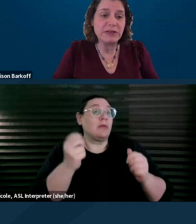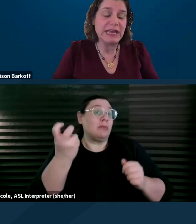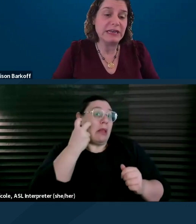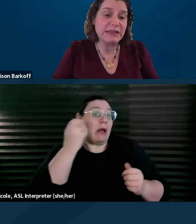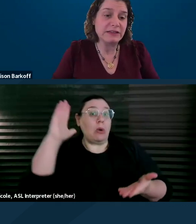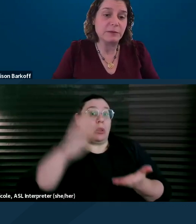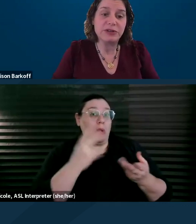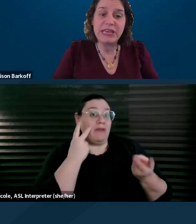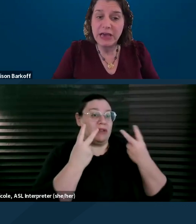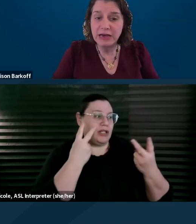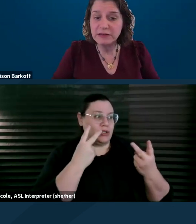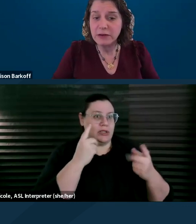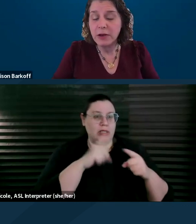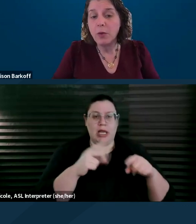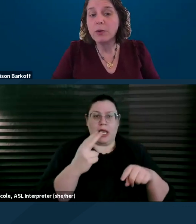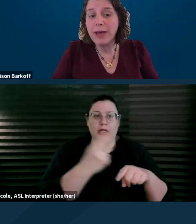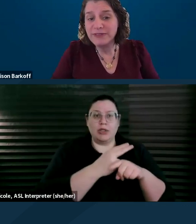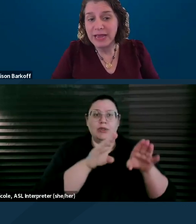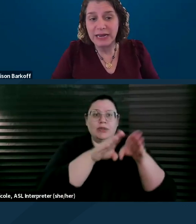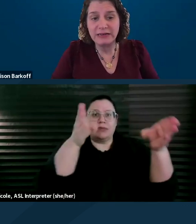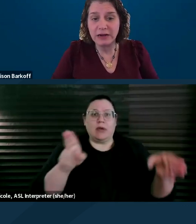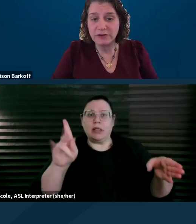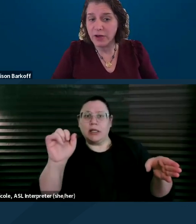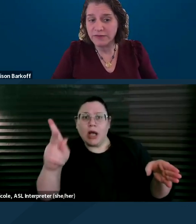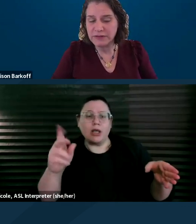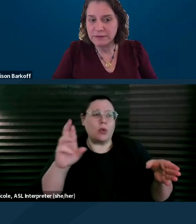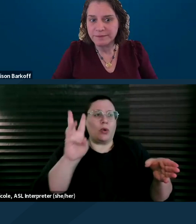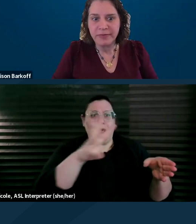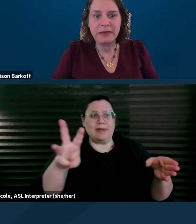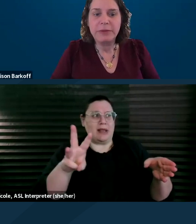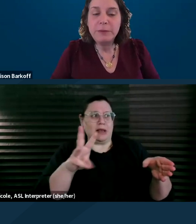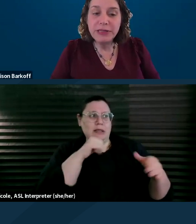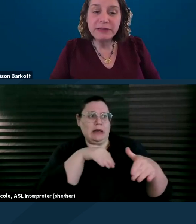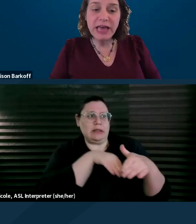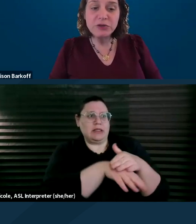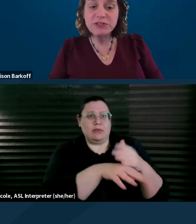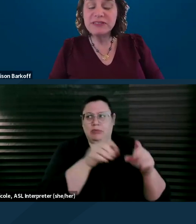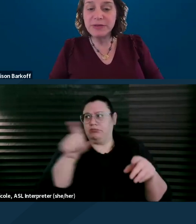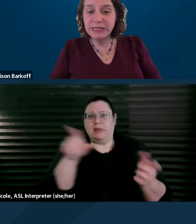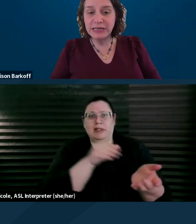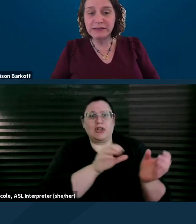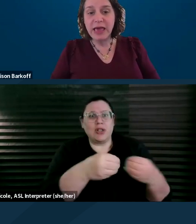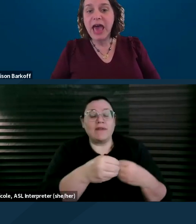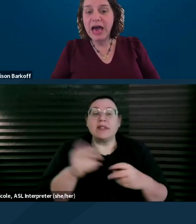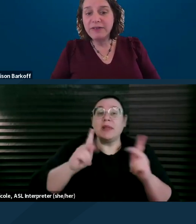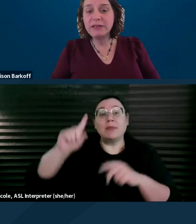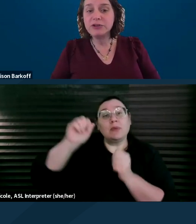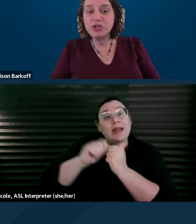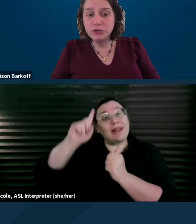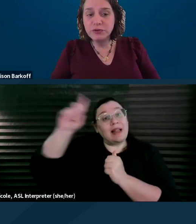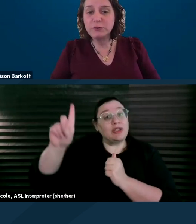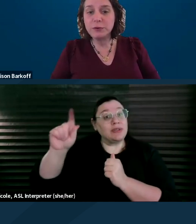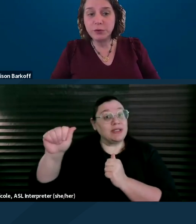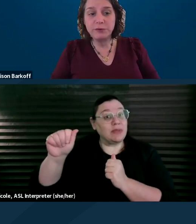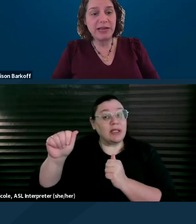to use an inaccessible kiosk or website at a doctor's office. People with intellectual disabilities having